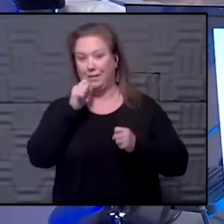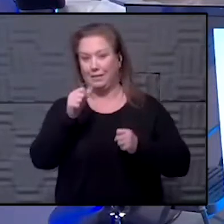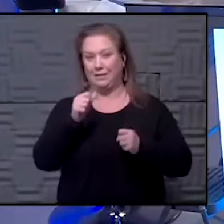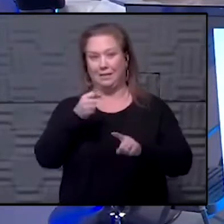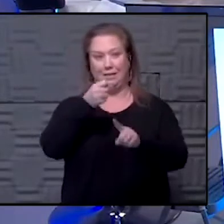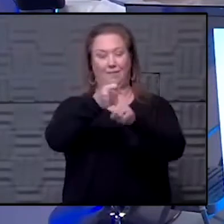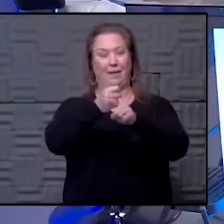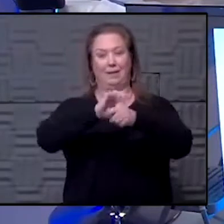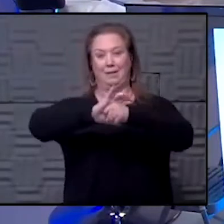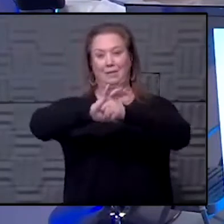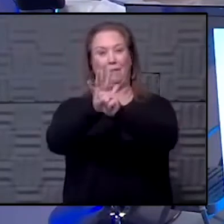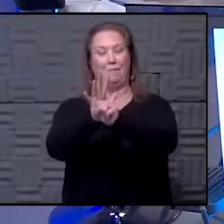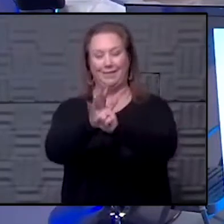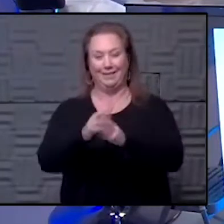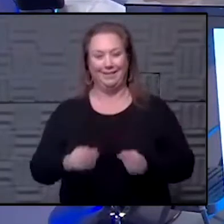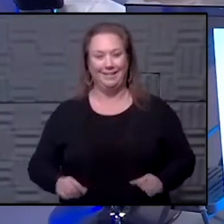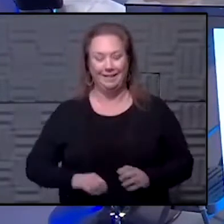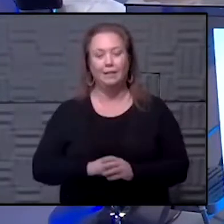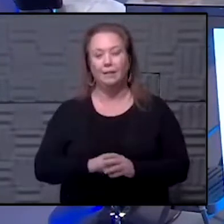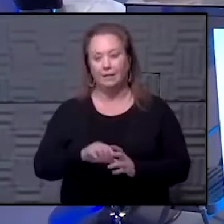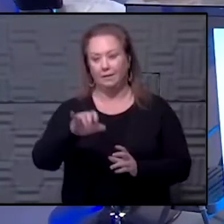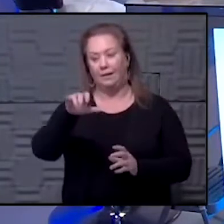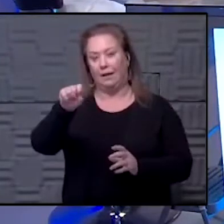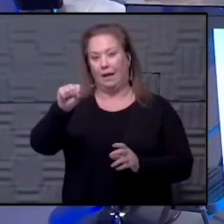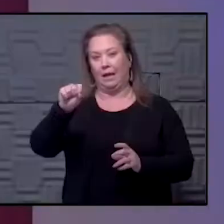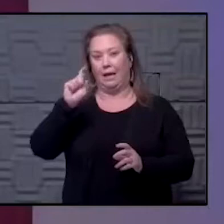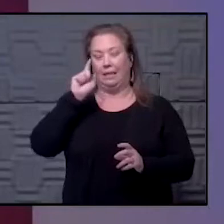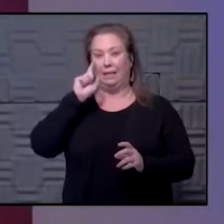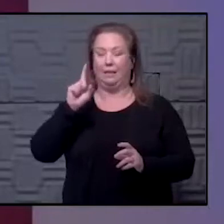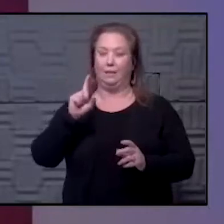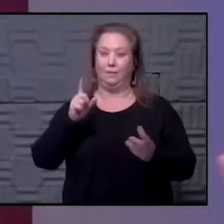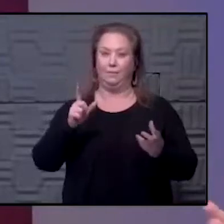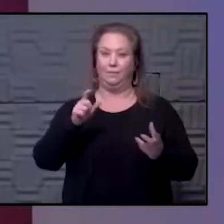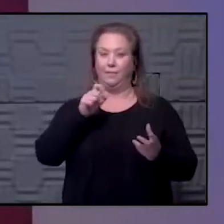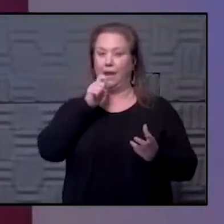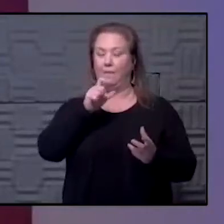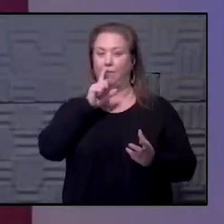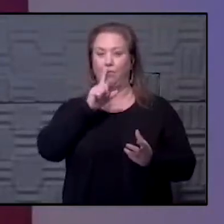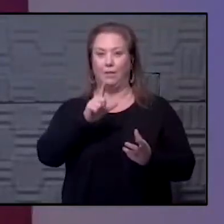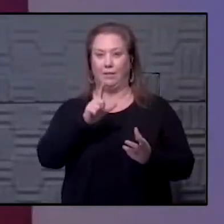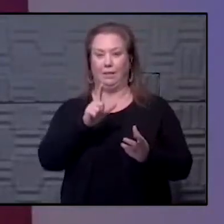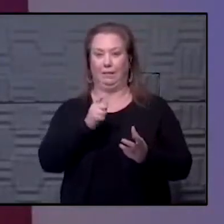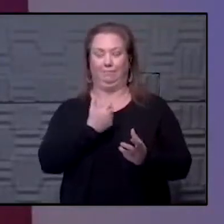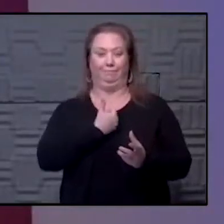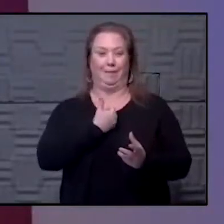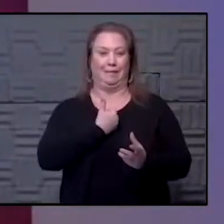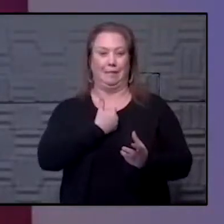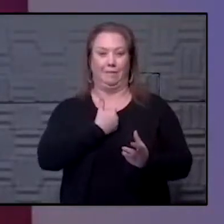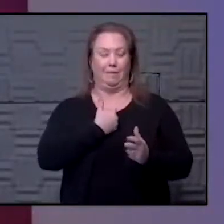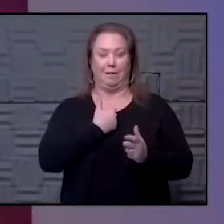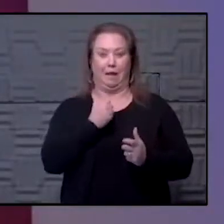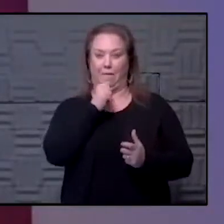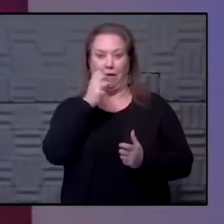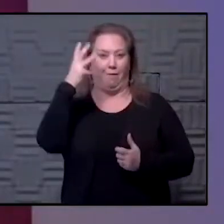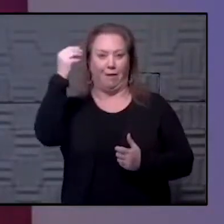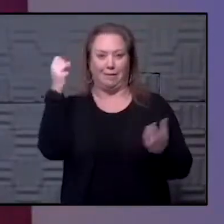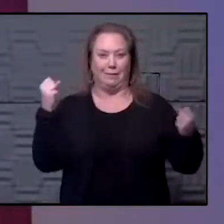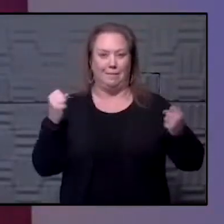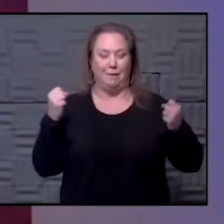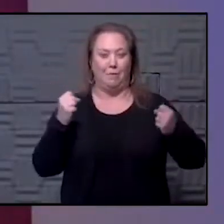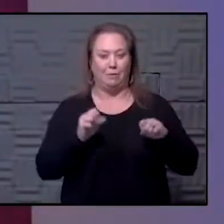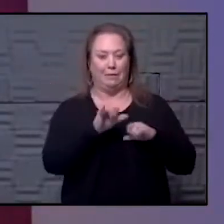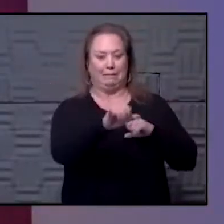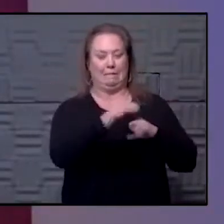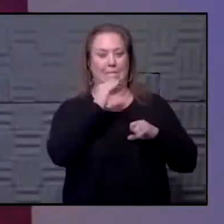the coronavirus. Right. I would think, though, perhaps it has. I mean, I haven't really done much, and because it's been so cold out. So hopefully,